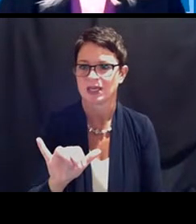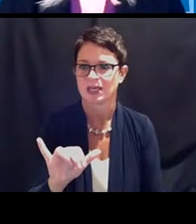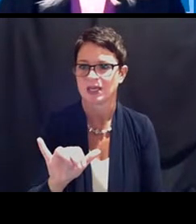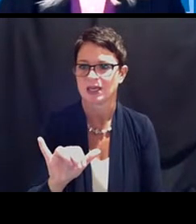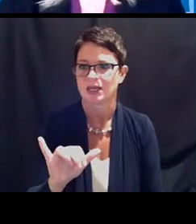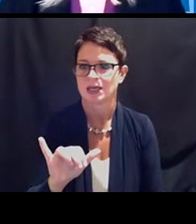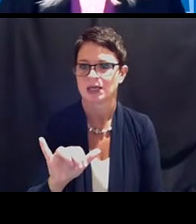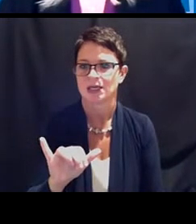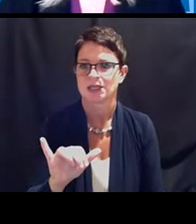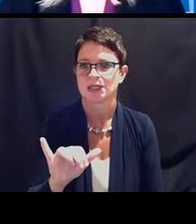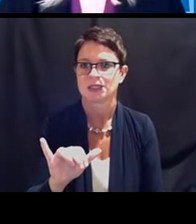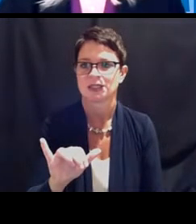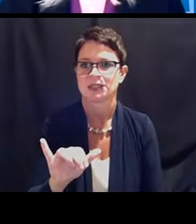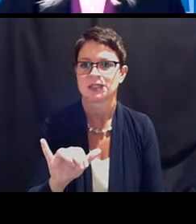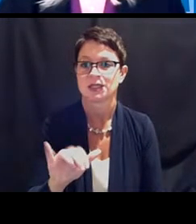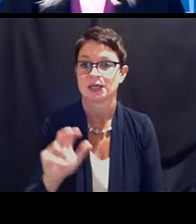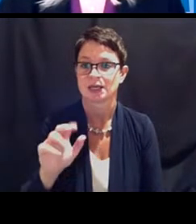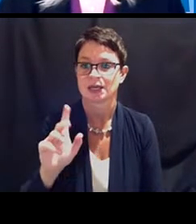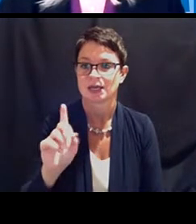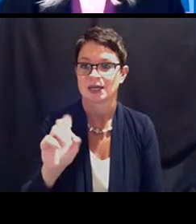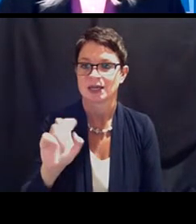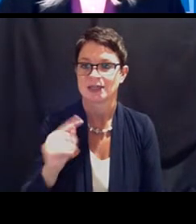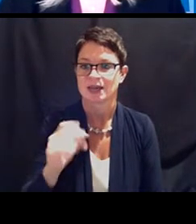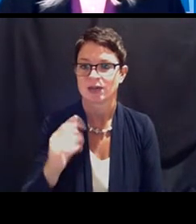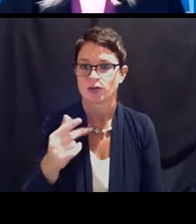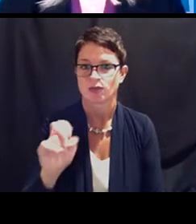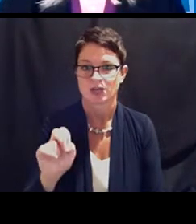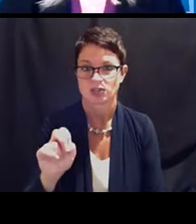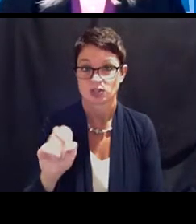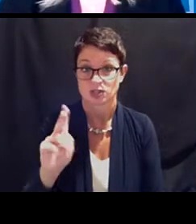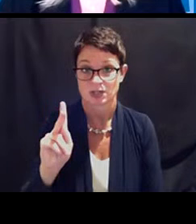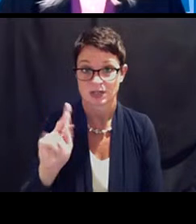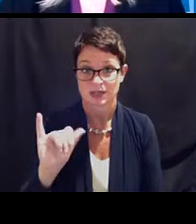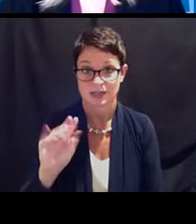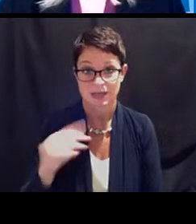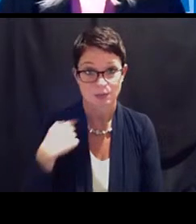Detheridge. Did we find you, Kimberly?